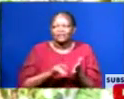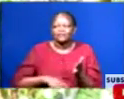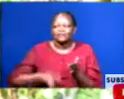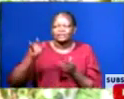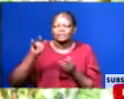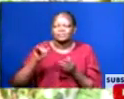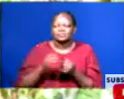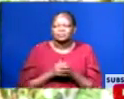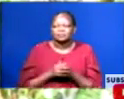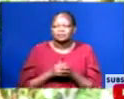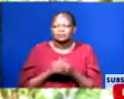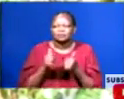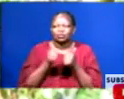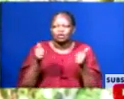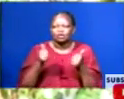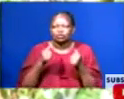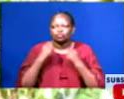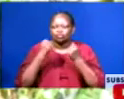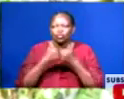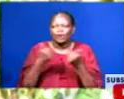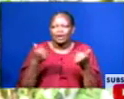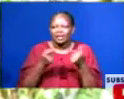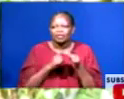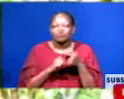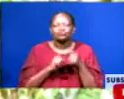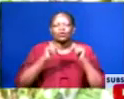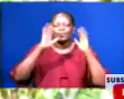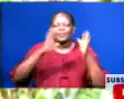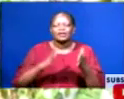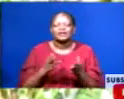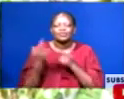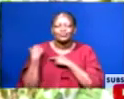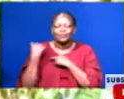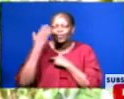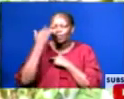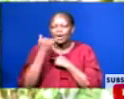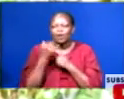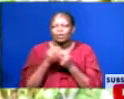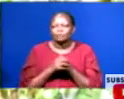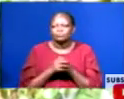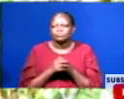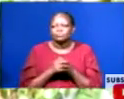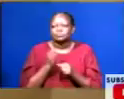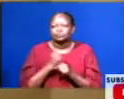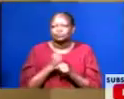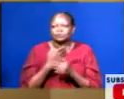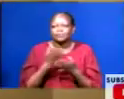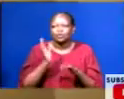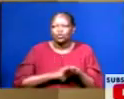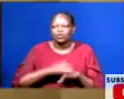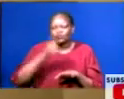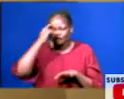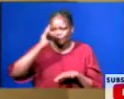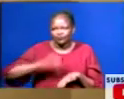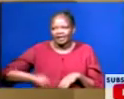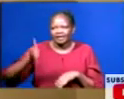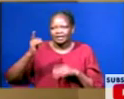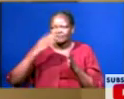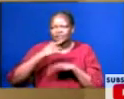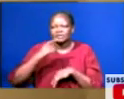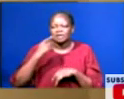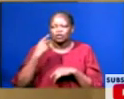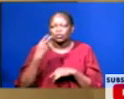based well, founded well, was also an important duty because you're actually doing something good for flying. After